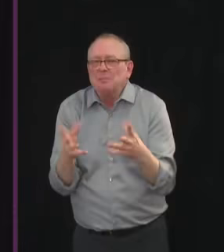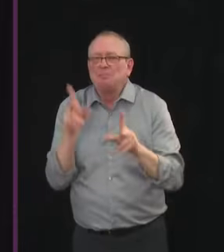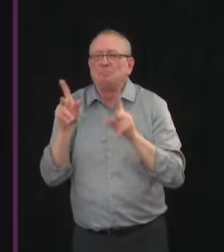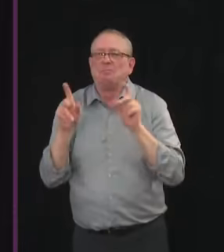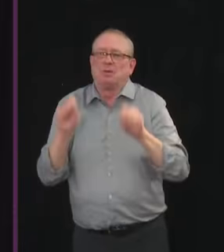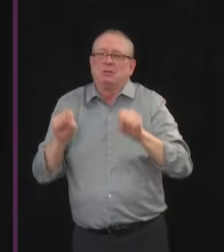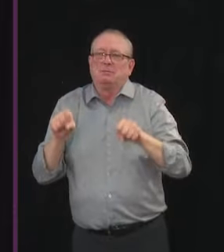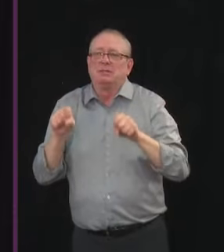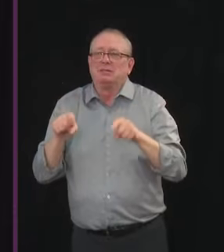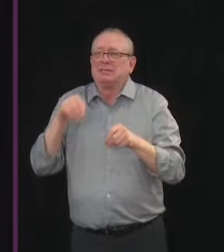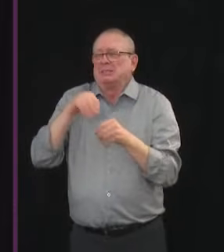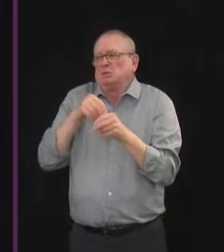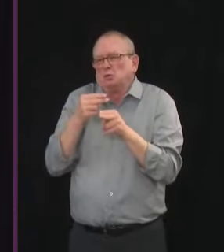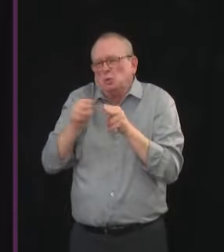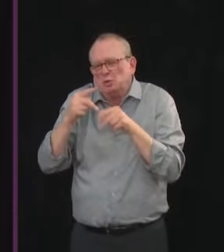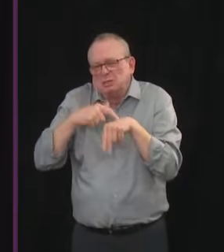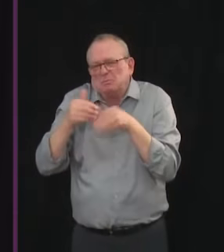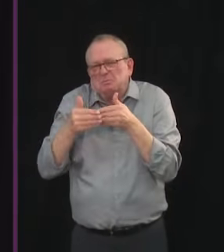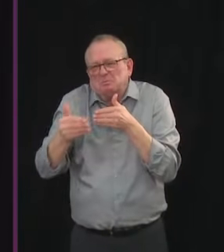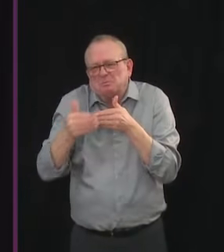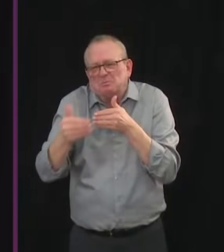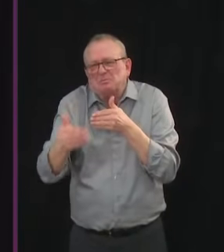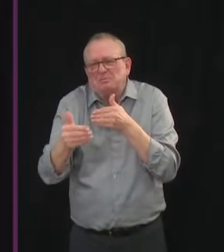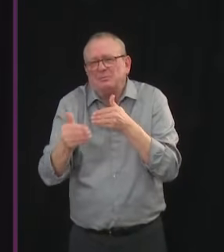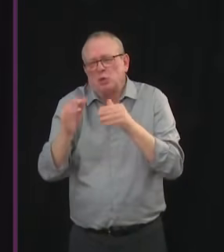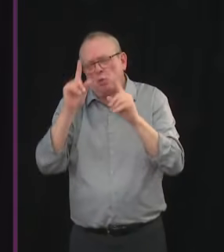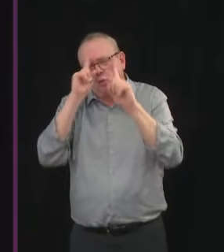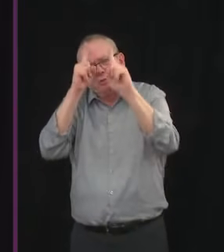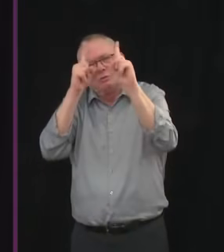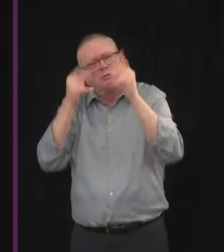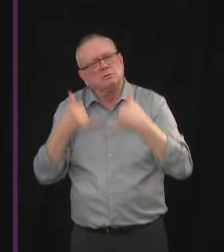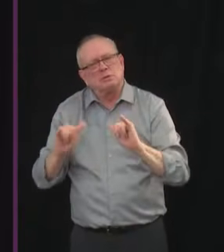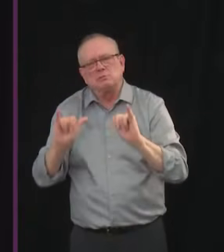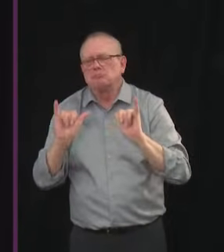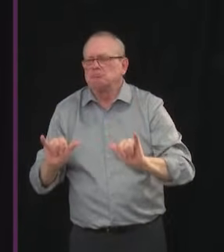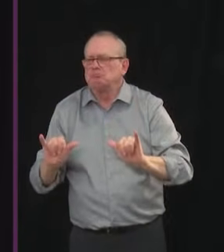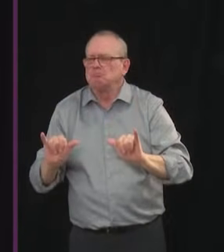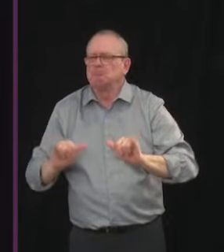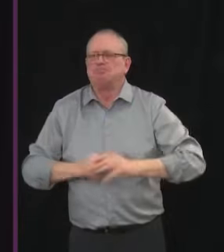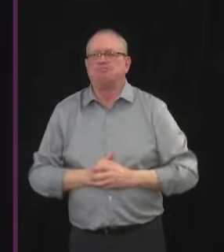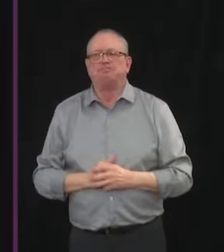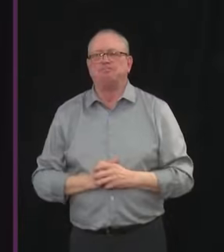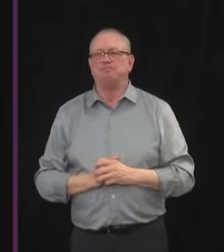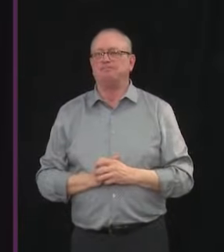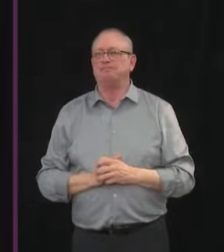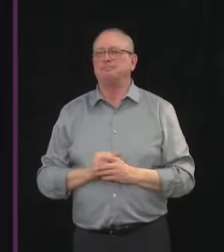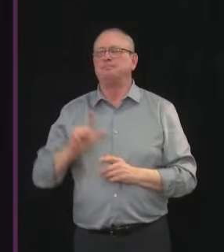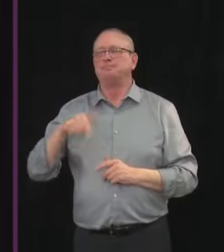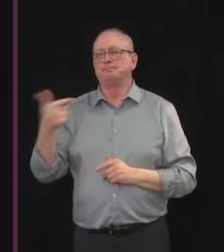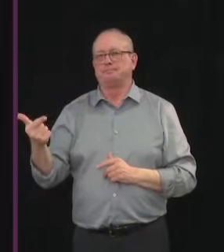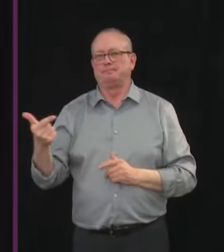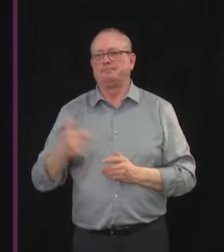Operator, could you put through the next question, please? Thank you. Lauren Pullen, Global Calgary.